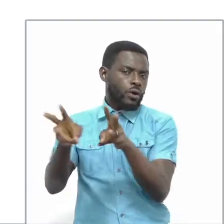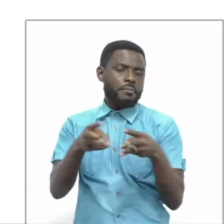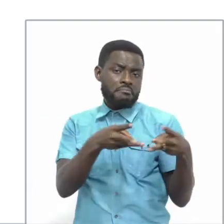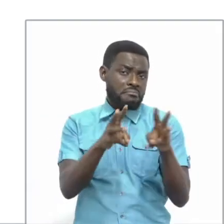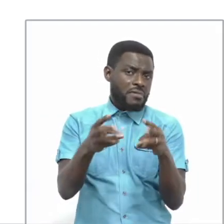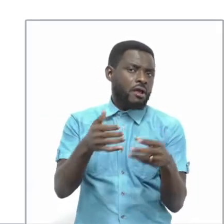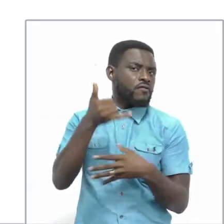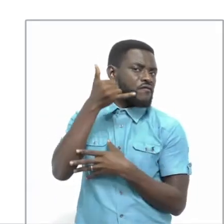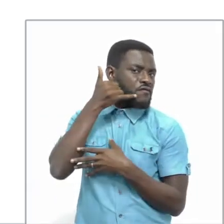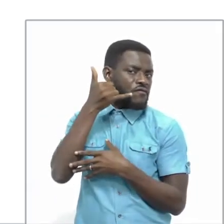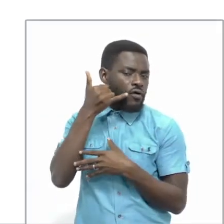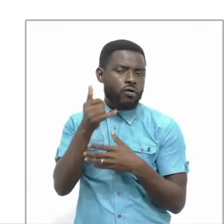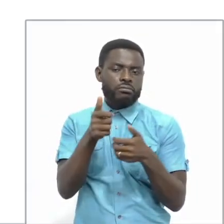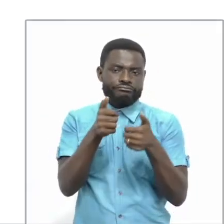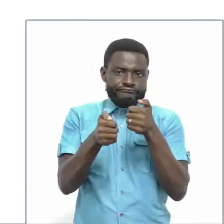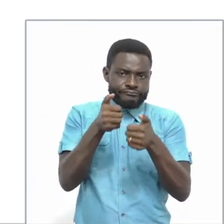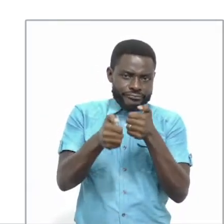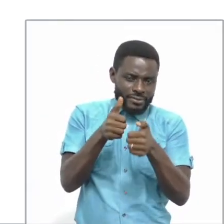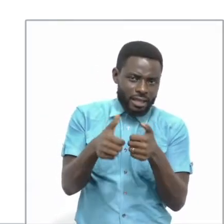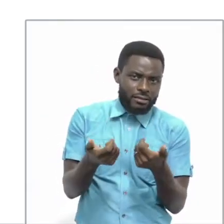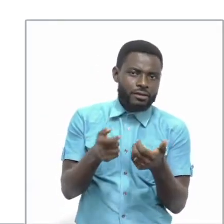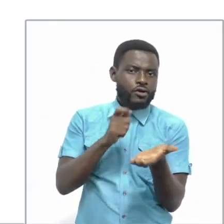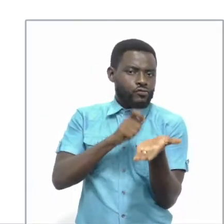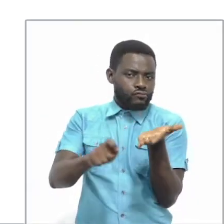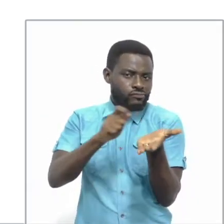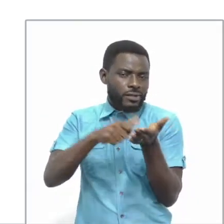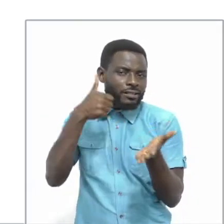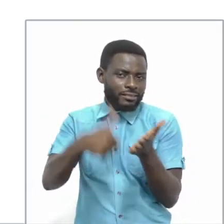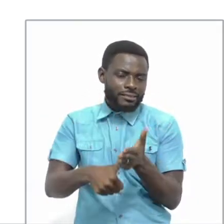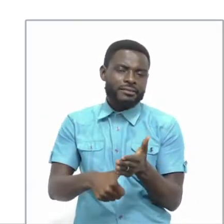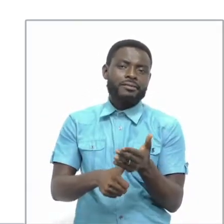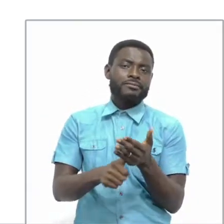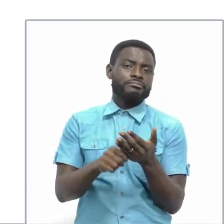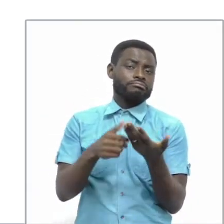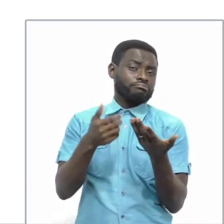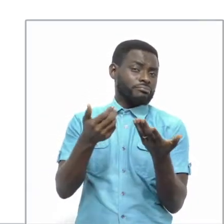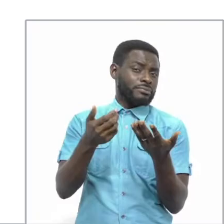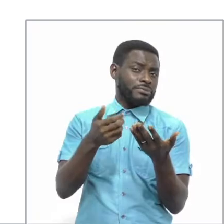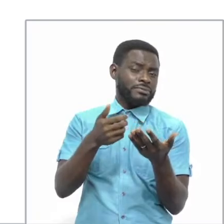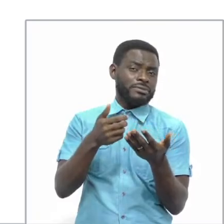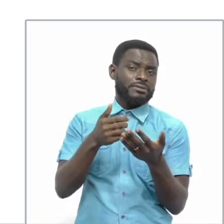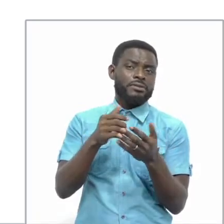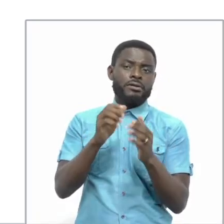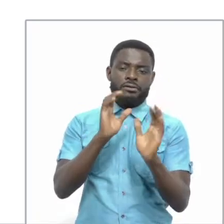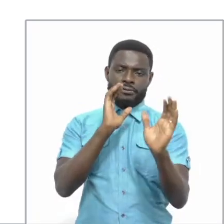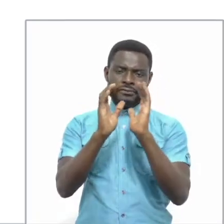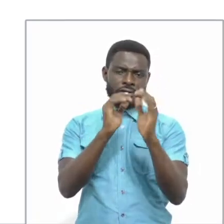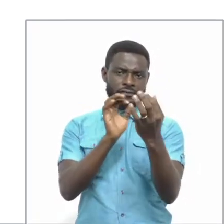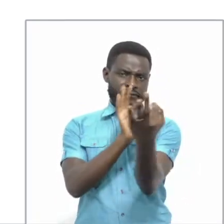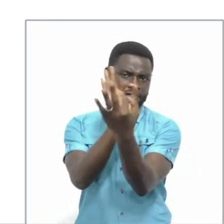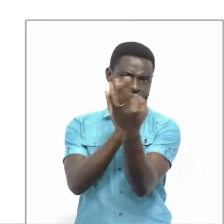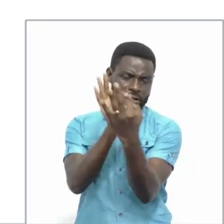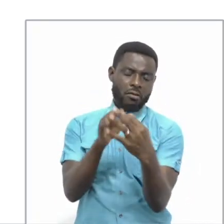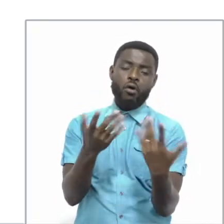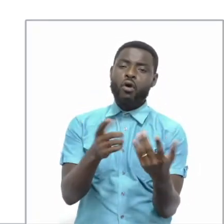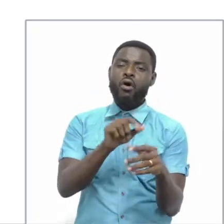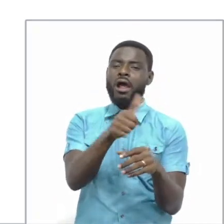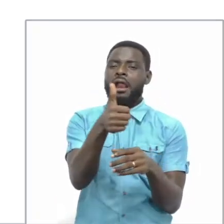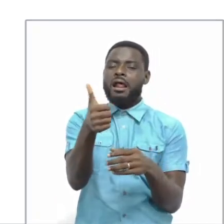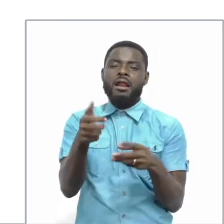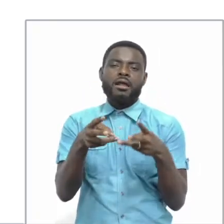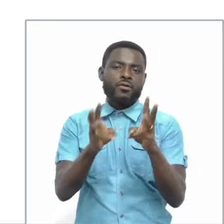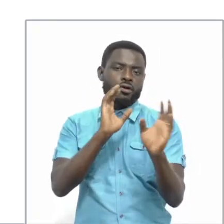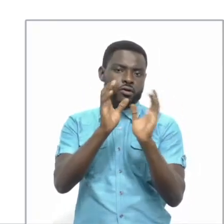be your phone, text messaging, writing letters, memos, talking face to face, or any